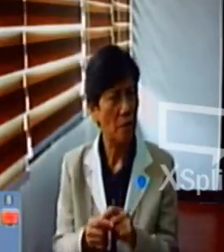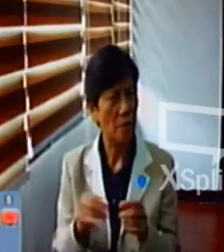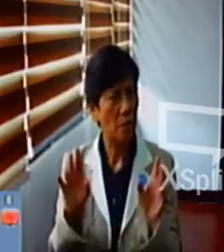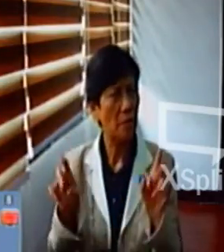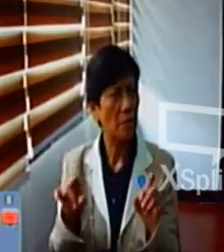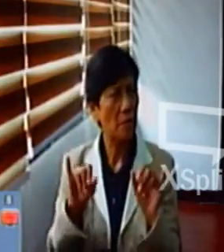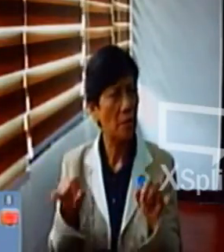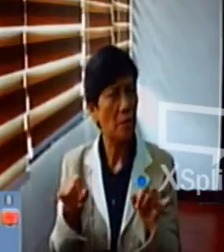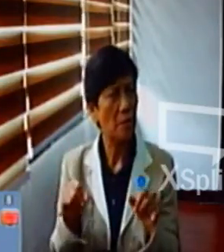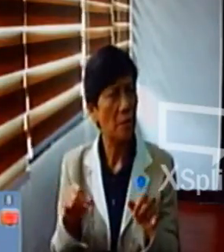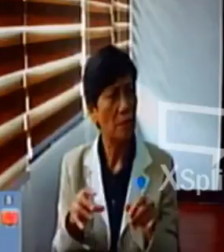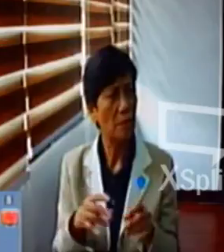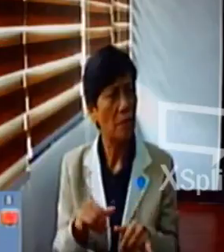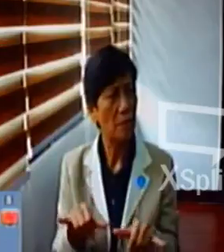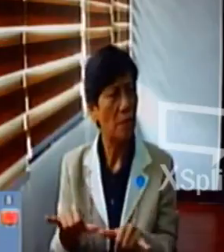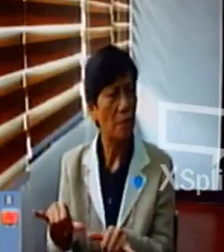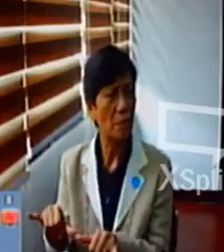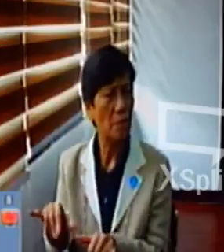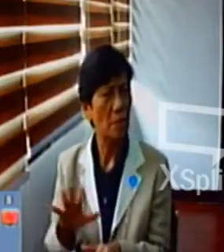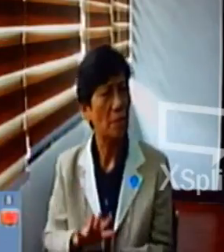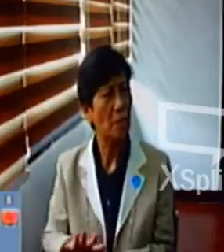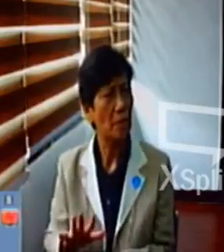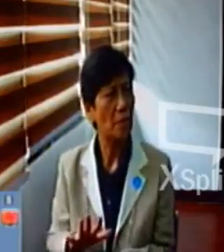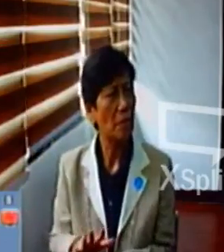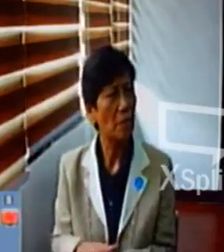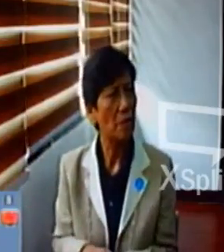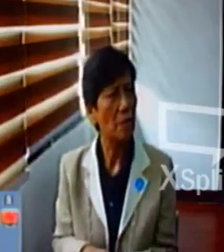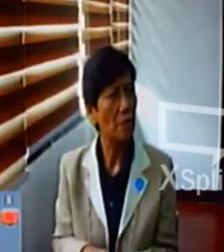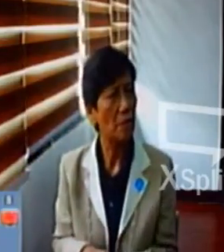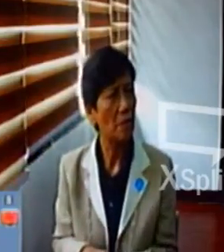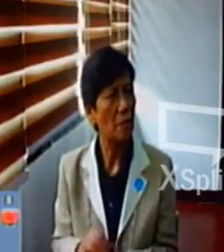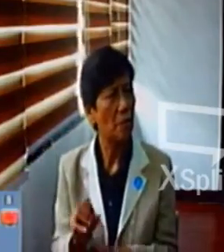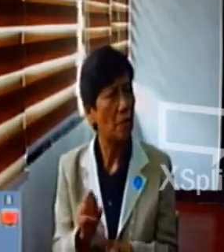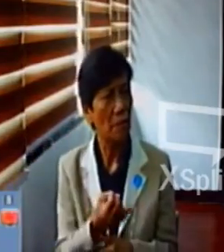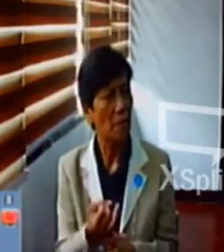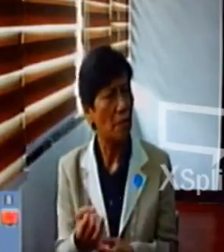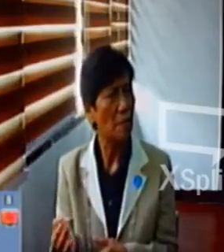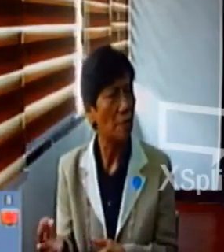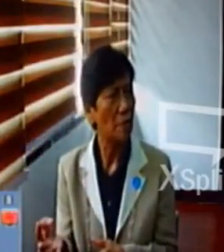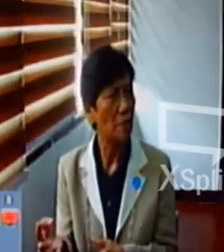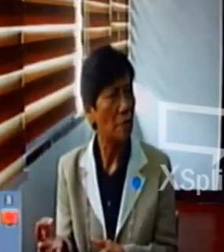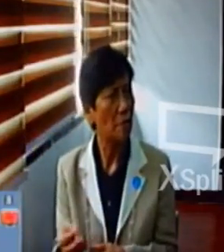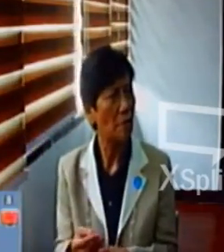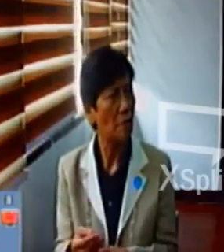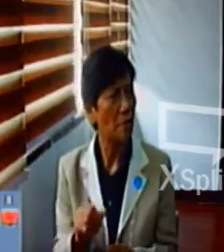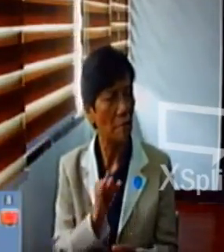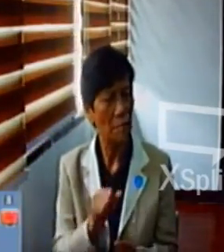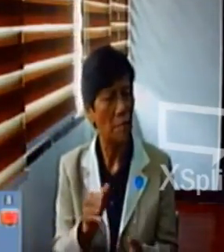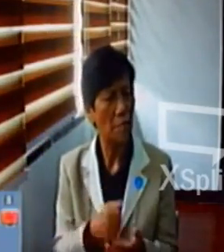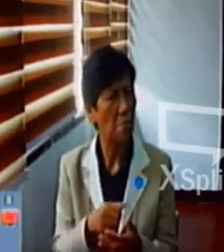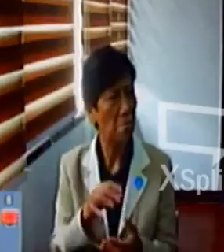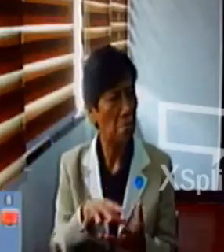and measuring them or quantifying those impacts? Is it costly?